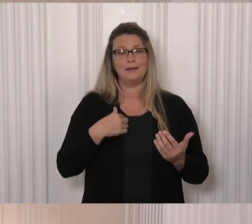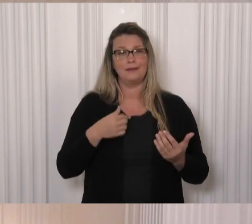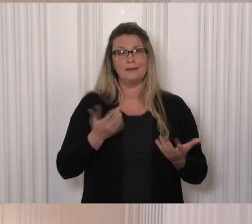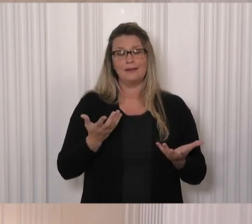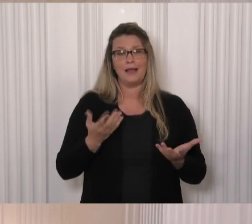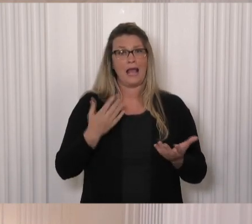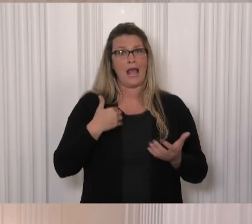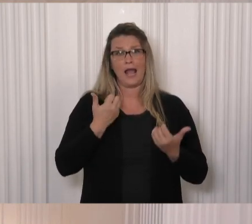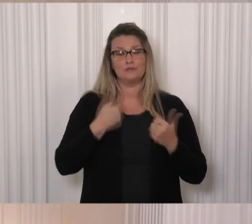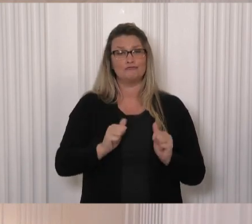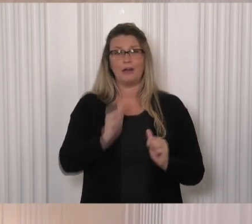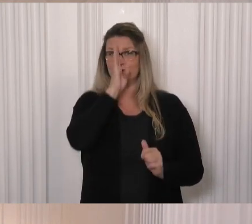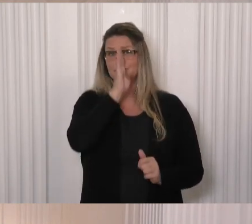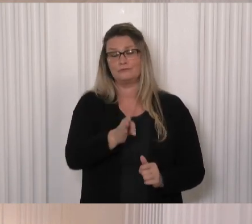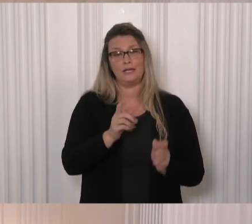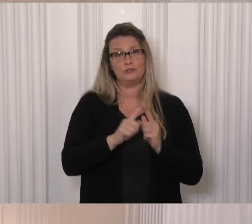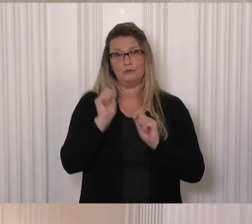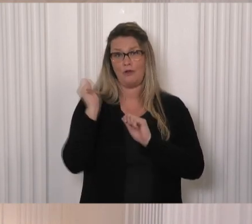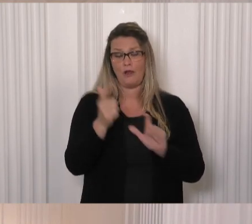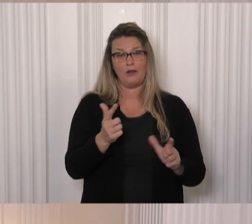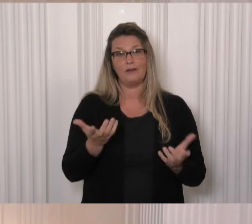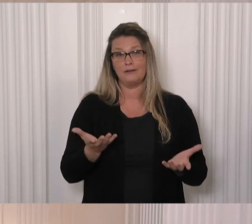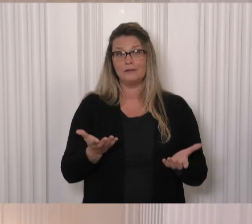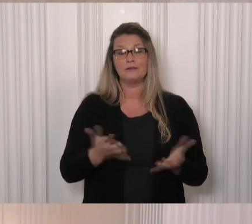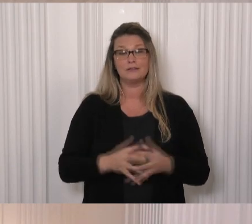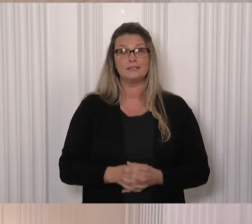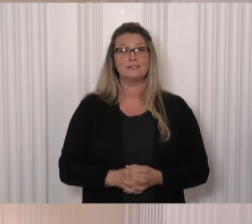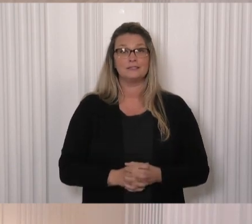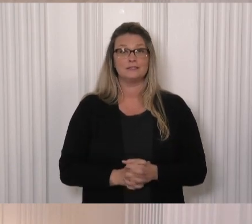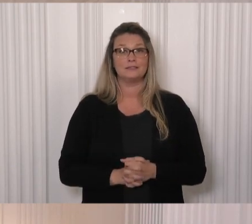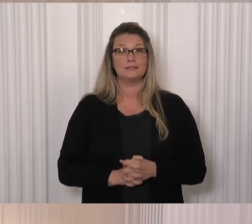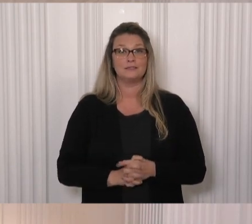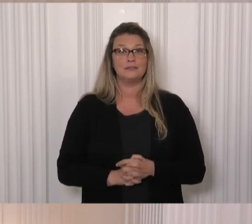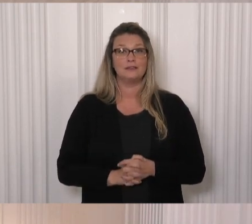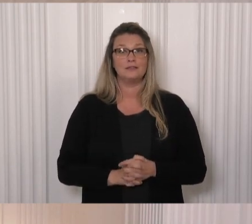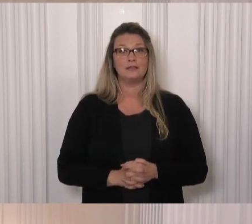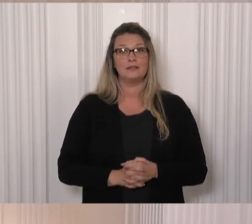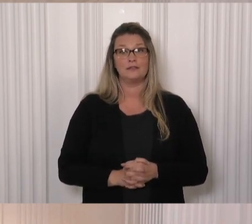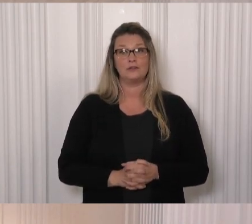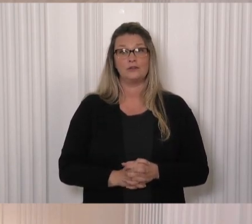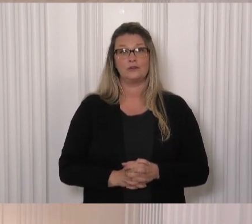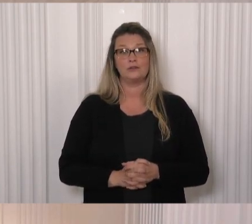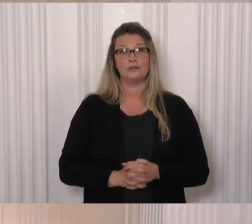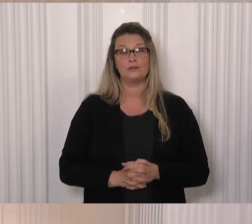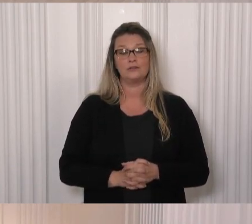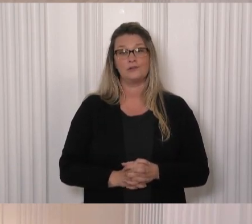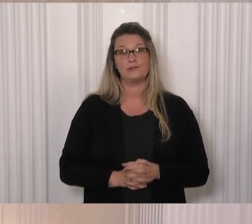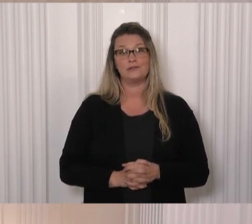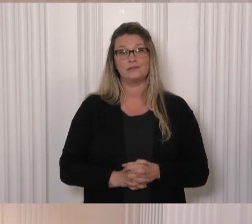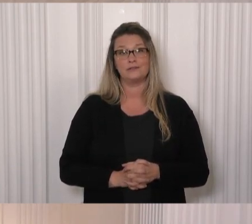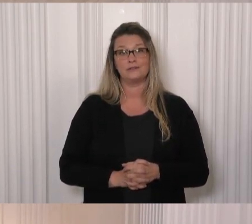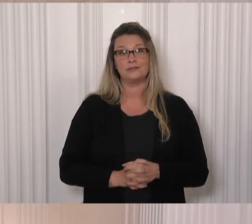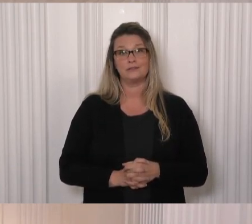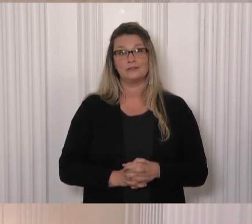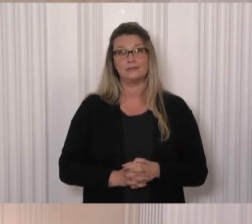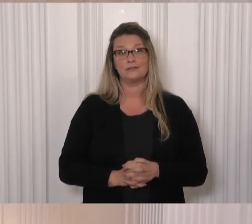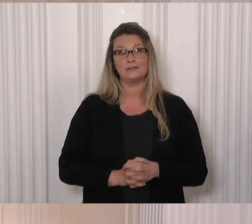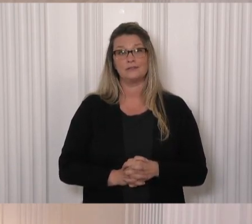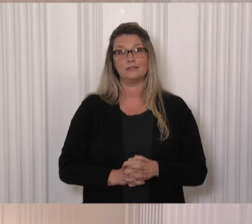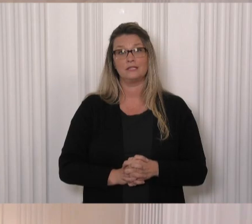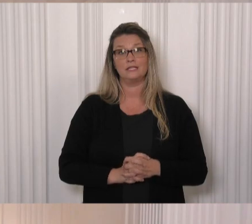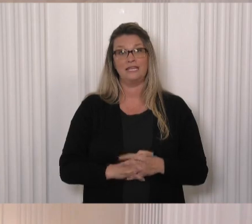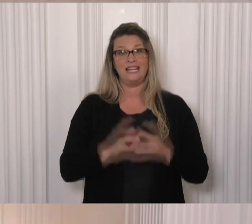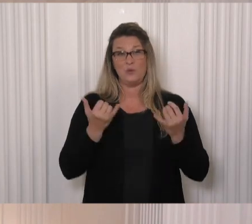just try to tell it just like it is and everything. And I would just tell you just this. It's no time in the world whatsoever for us to